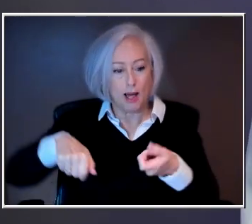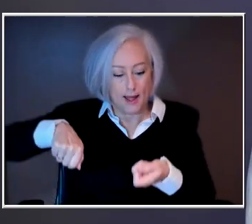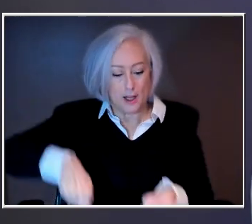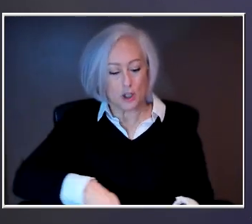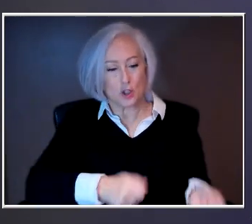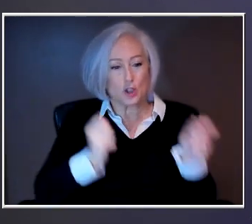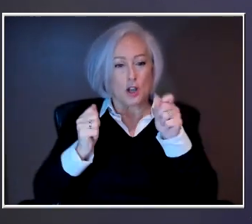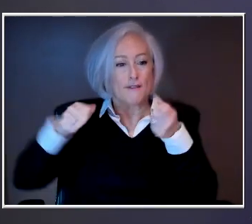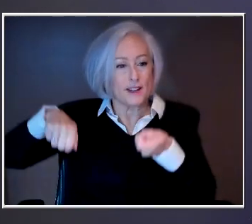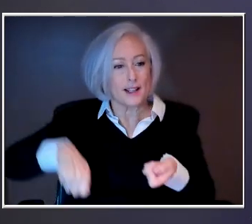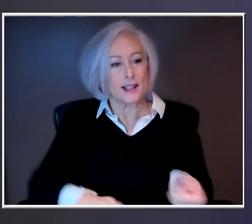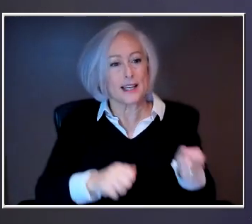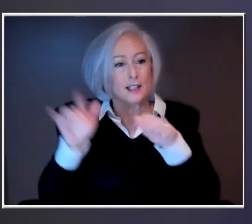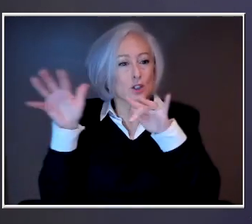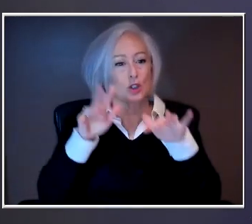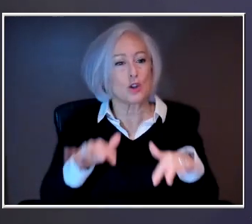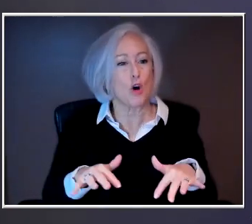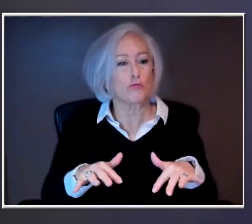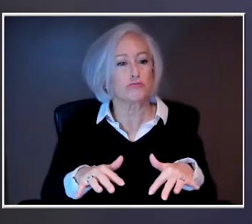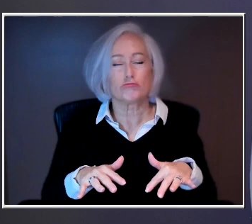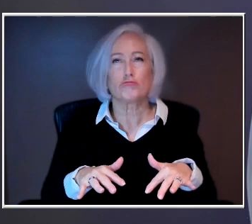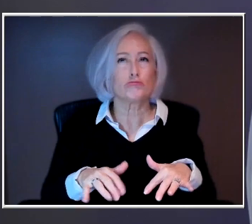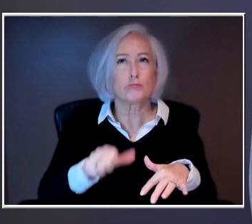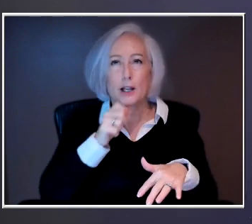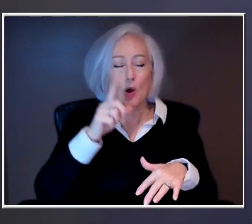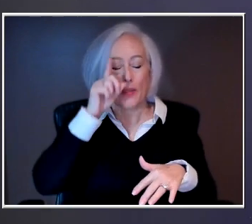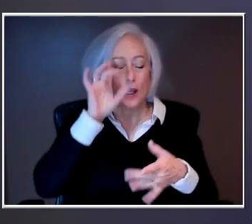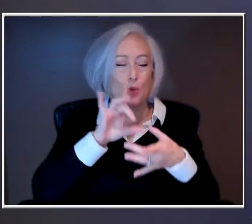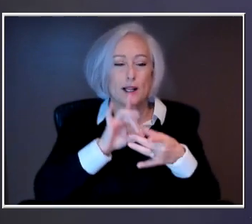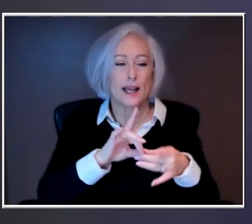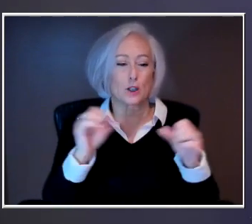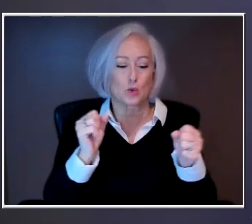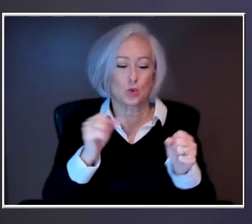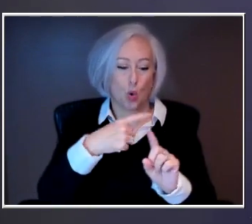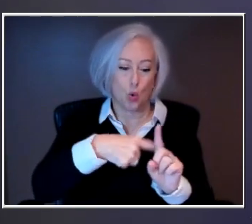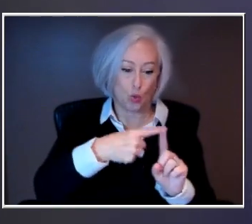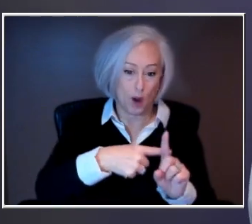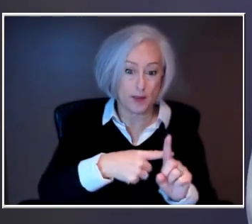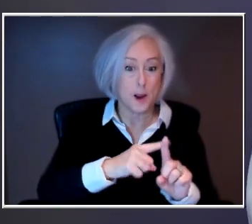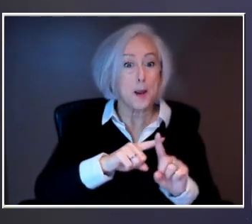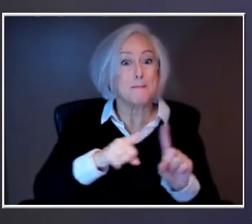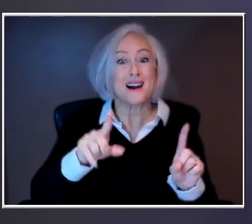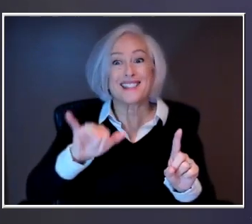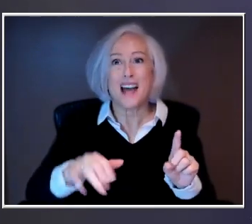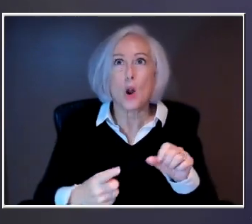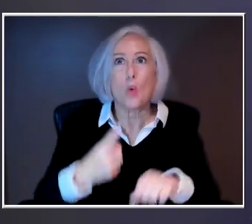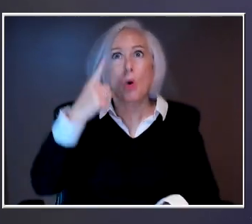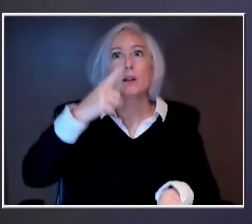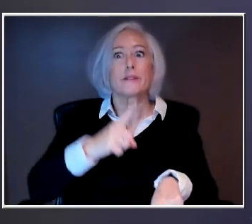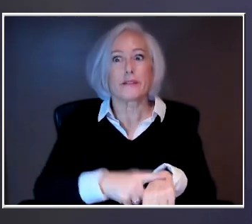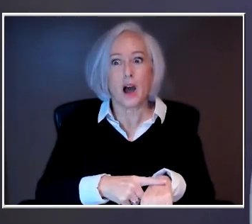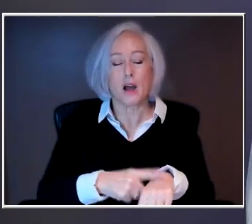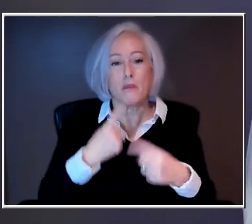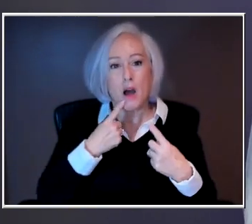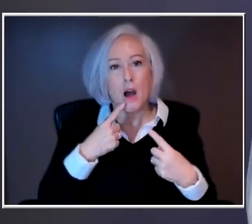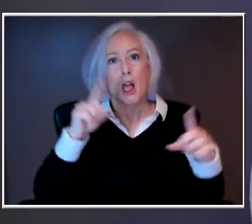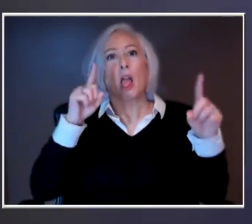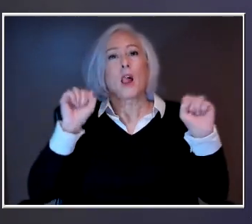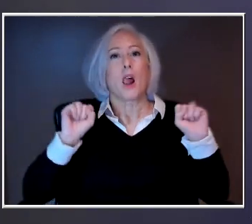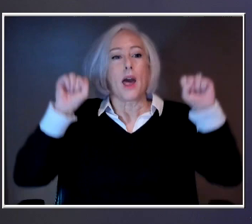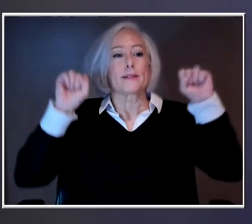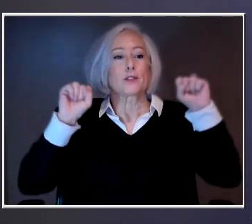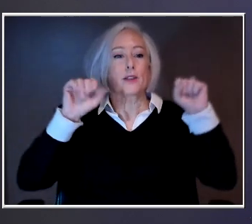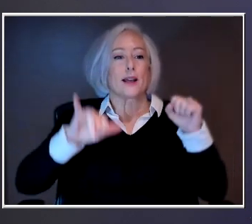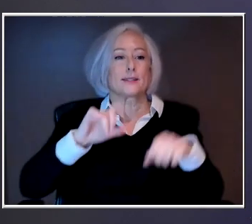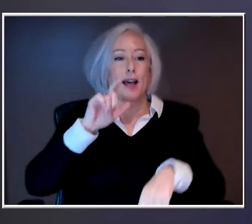weather directly causes heart attacks, but oftentimes for people this is their one moment of exertion for the year. They may not mow their own lawn, they may